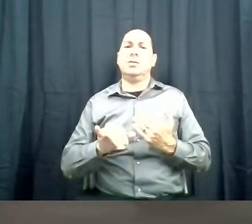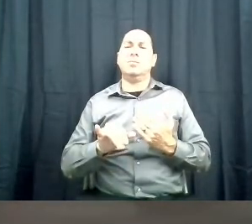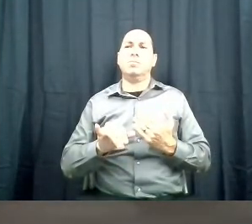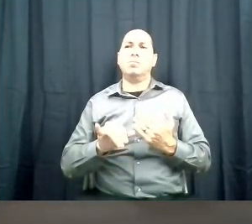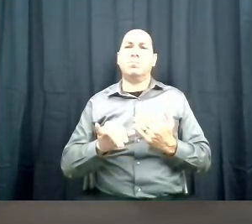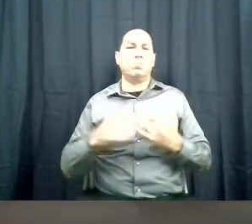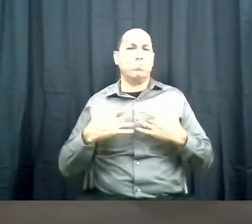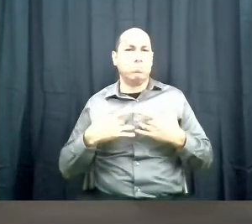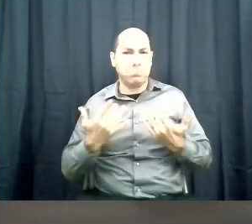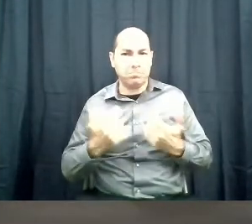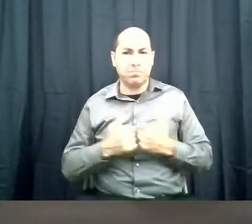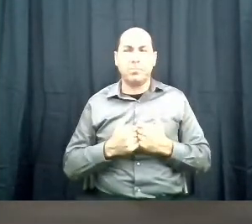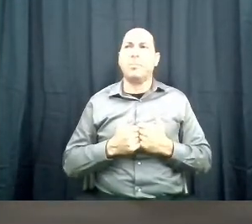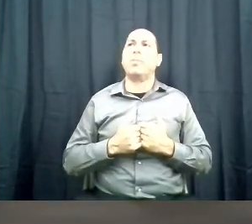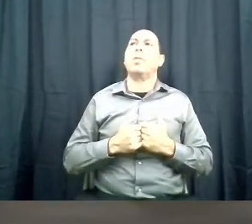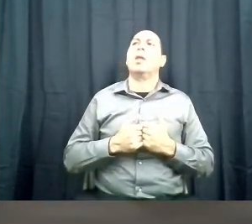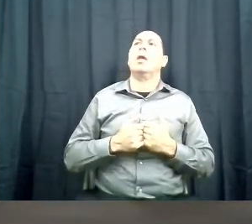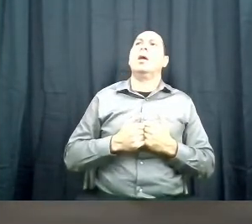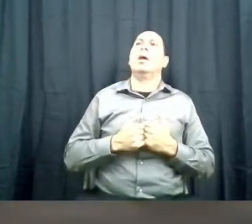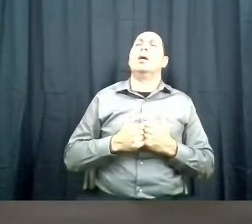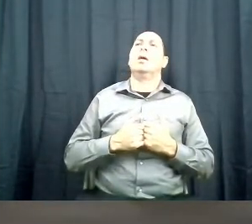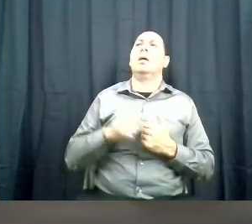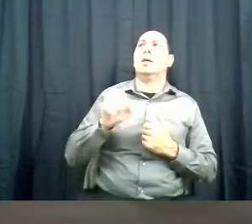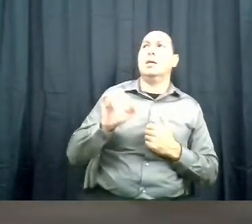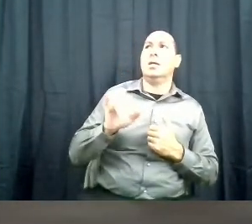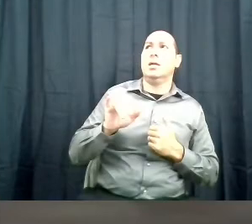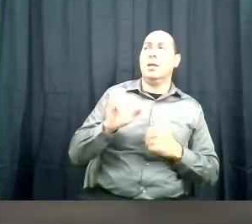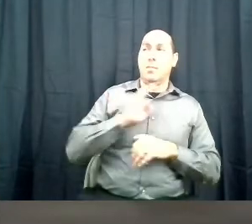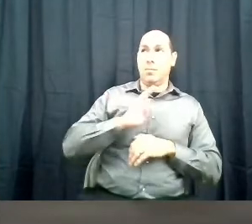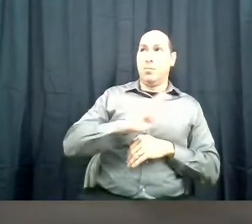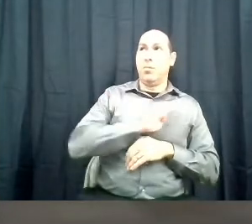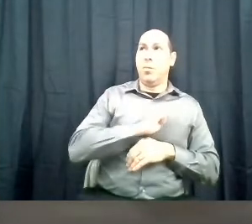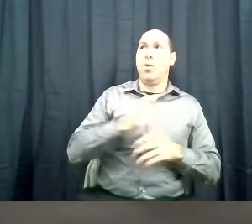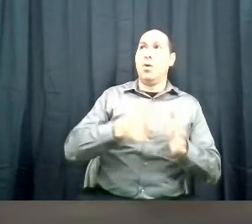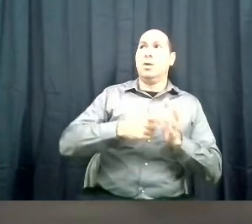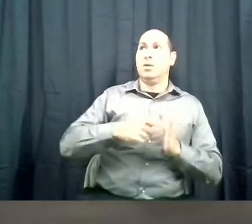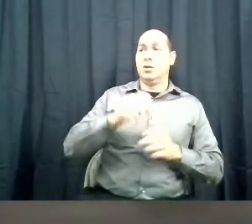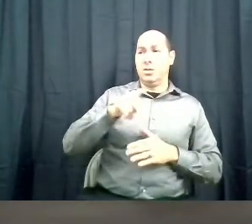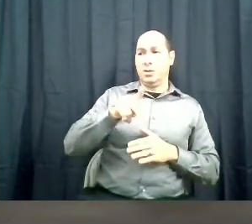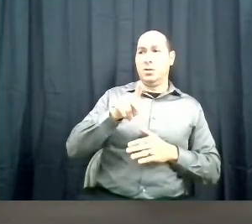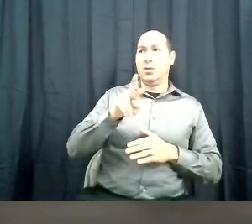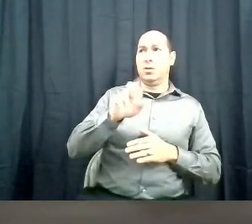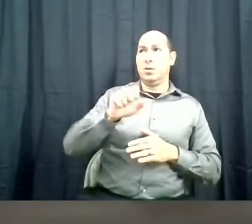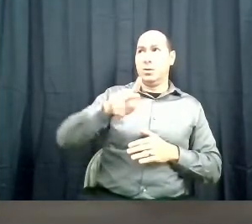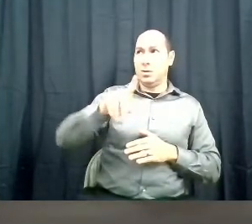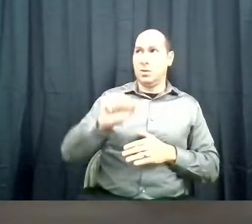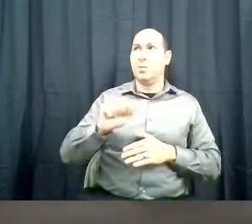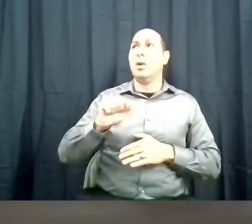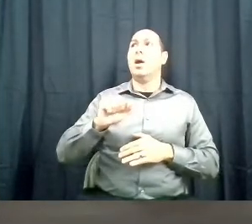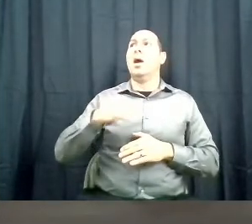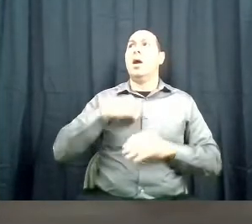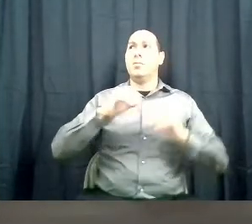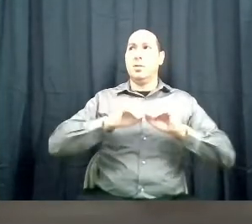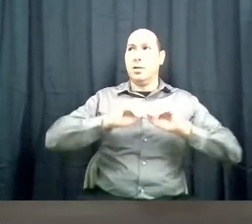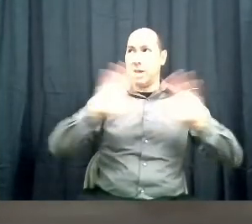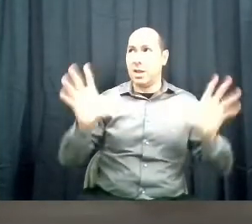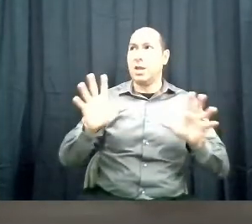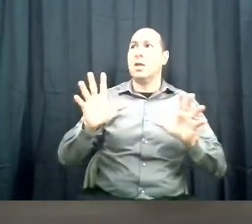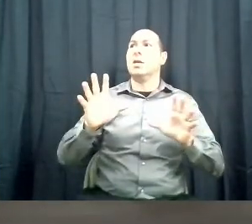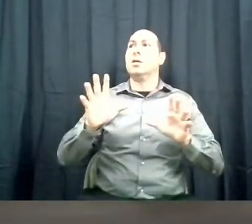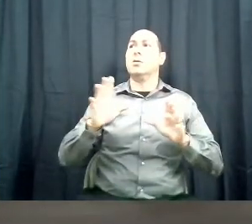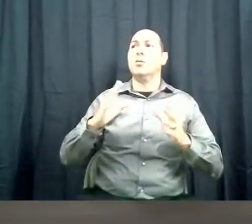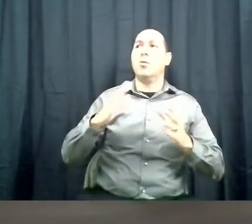approval? The board required PREPA to apply objective and transparent criteria to select the best qualified